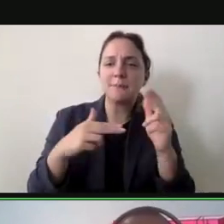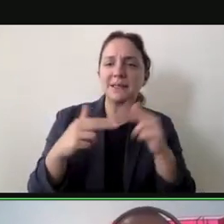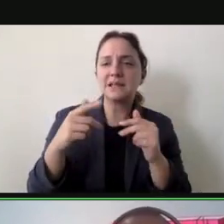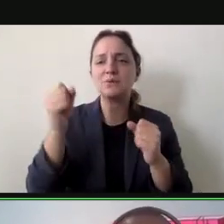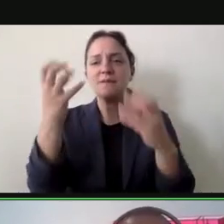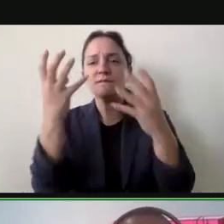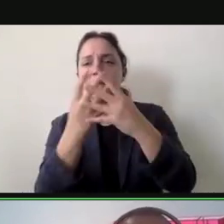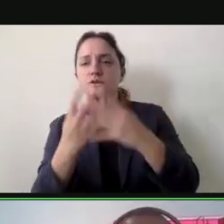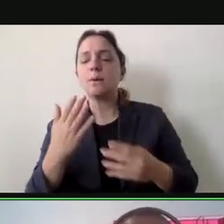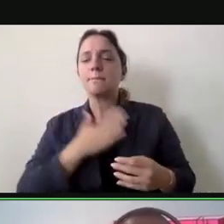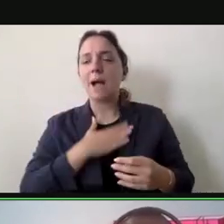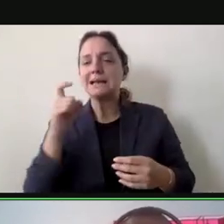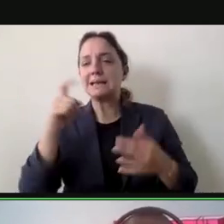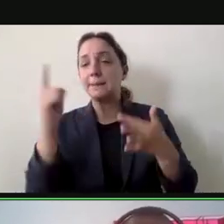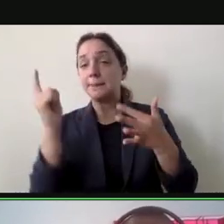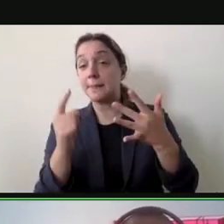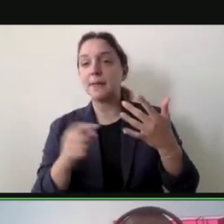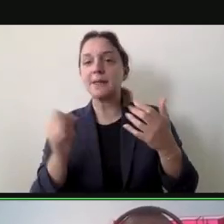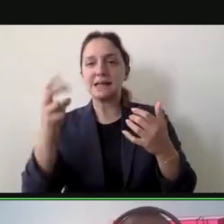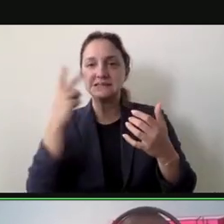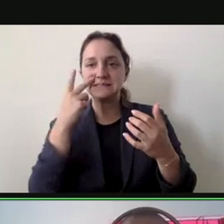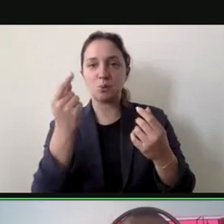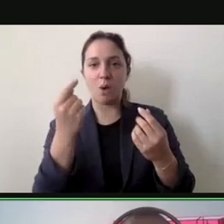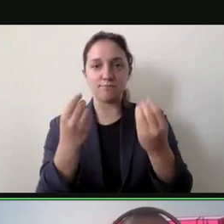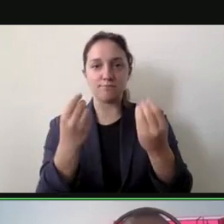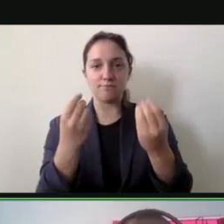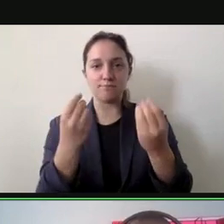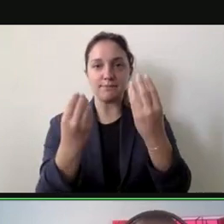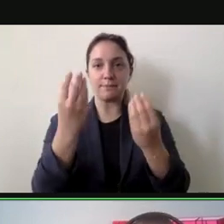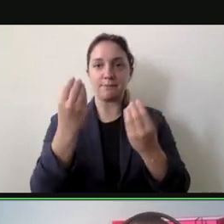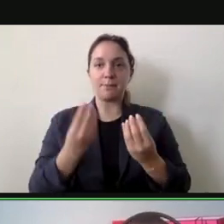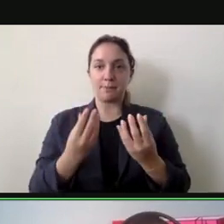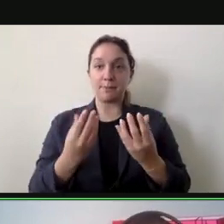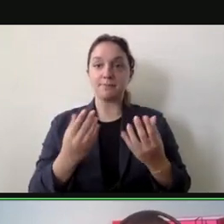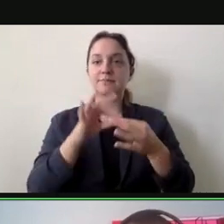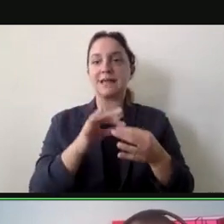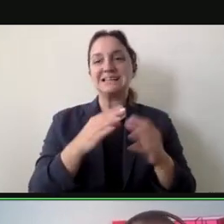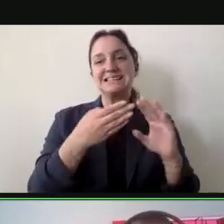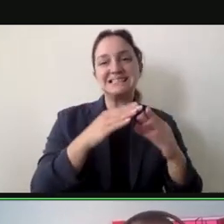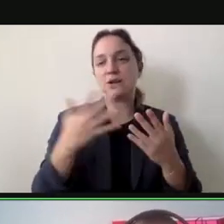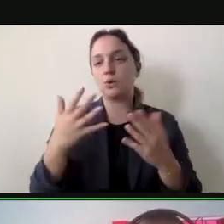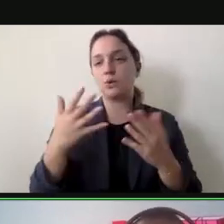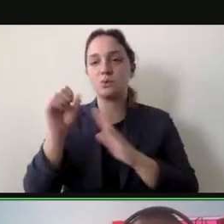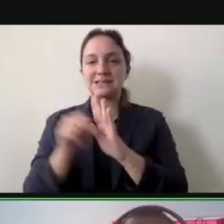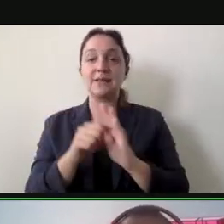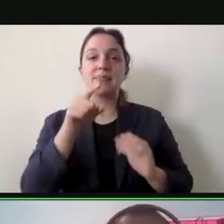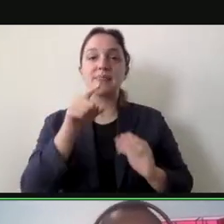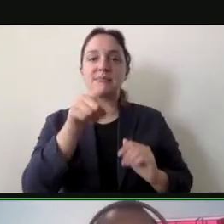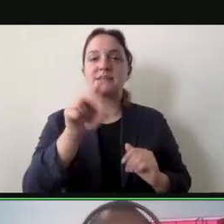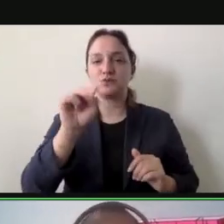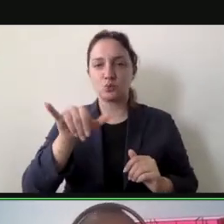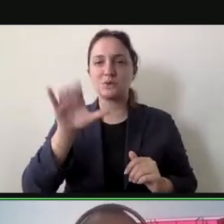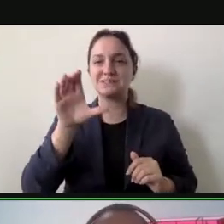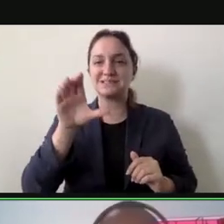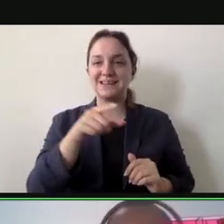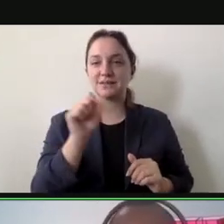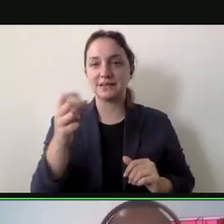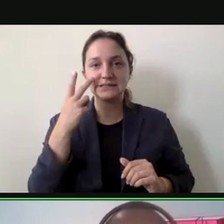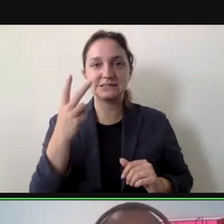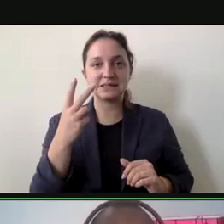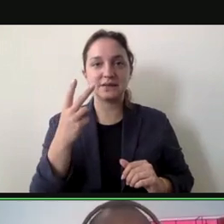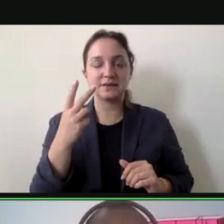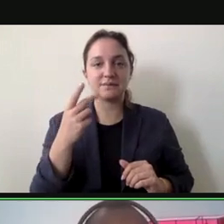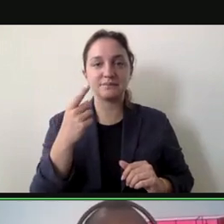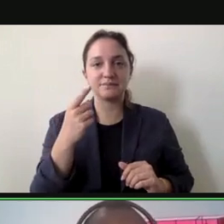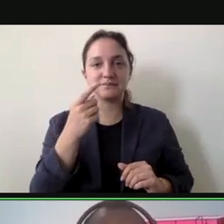for buildings across a city or across a state. And so this is New York City. We can go through and generate a bunch of insights